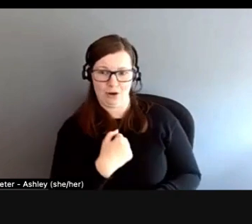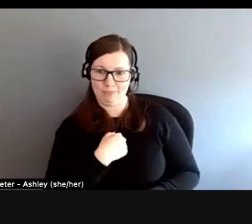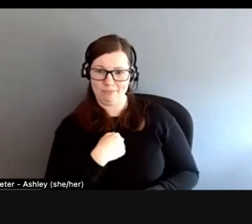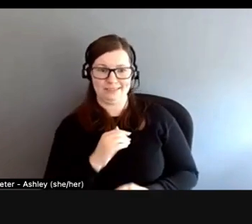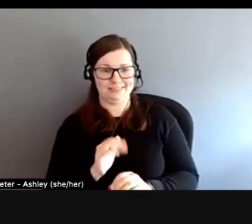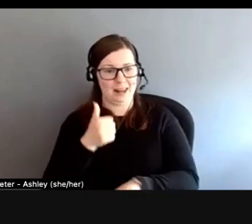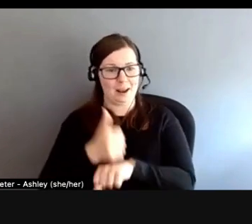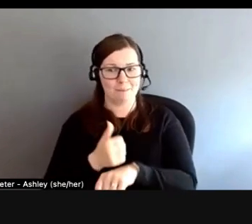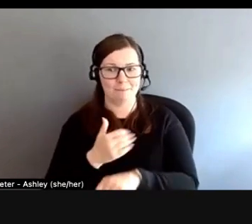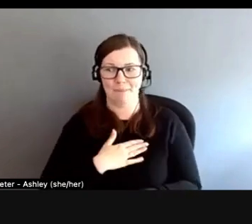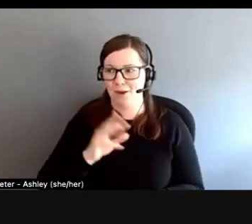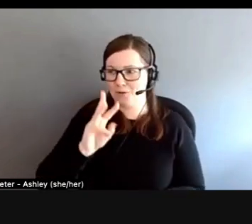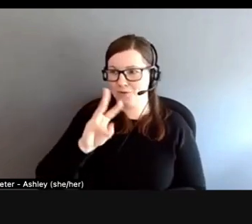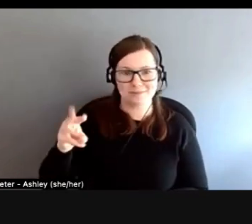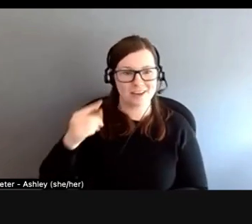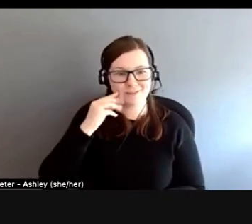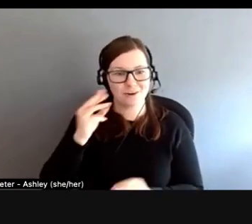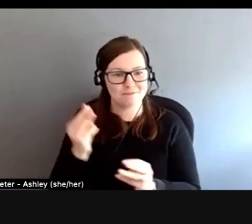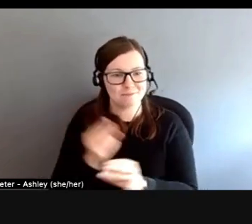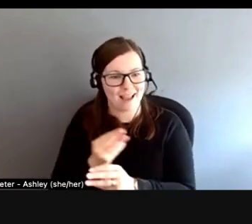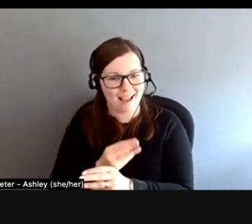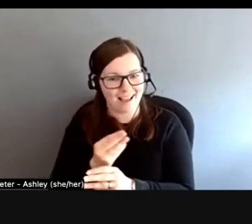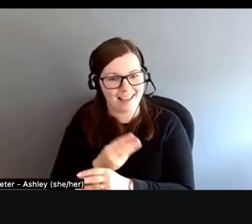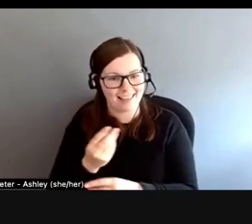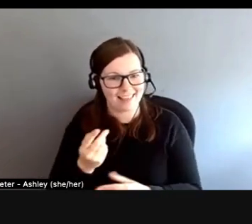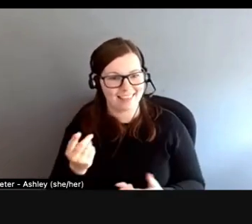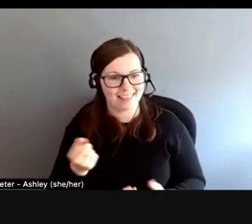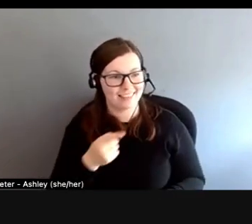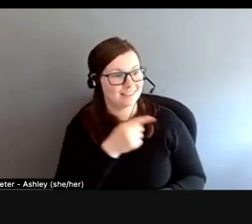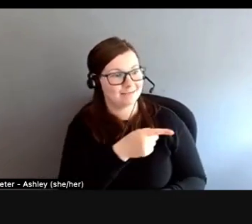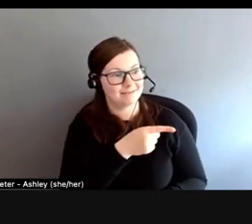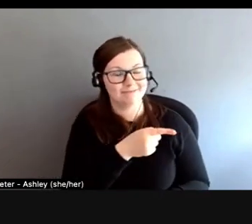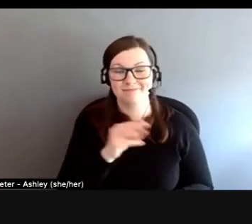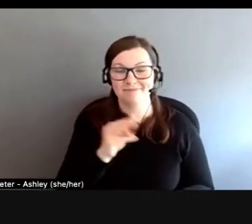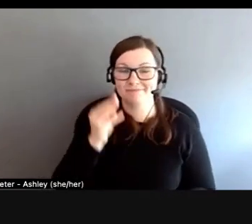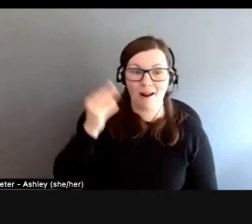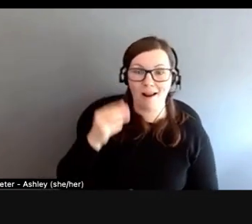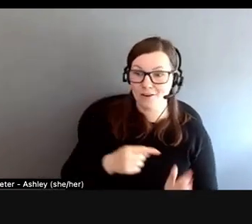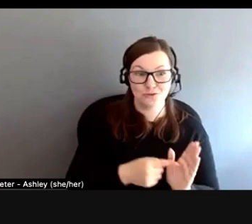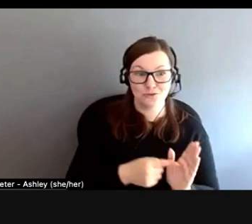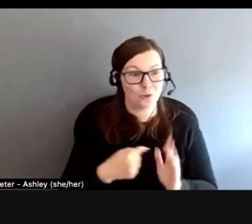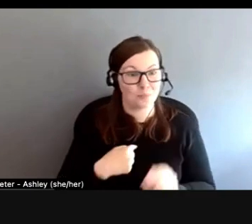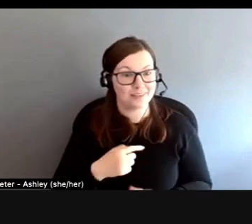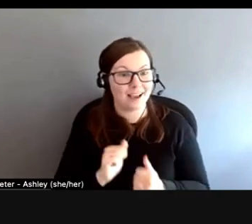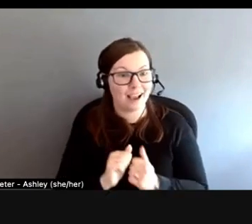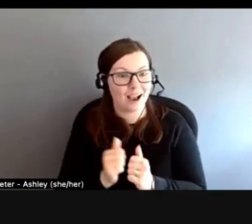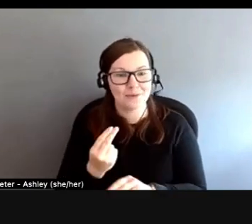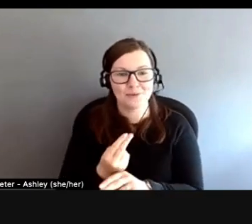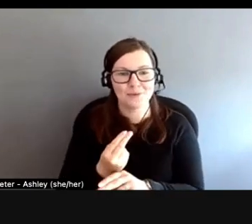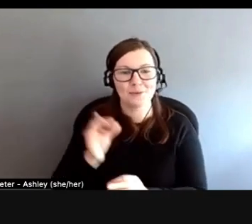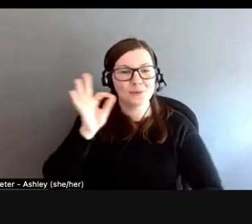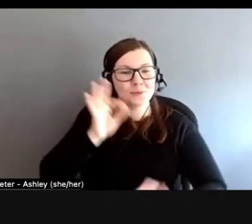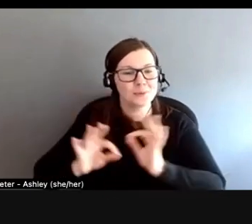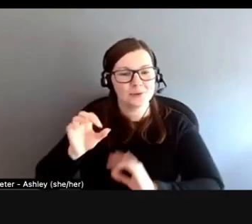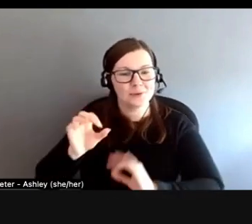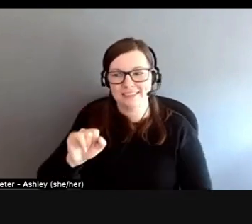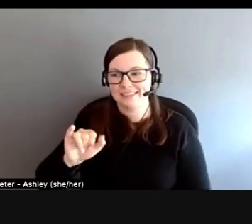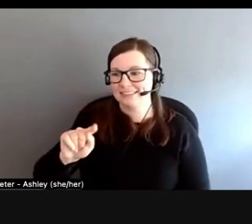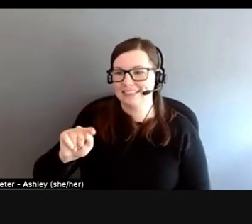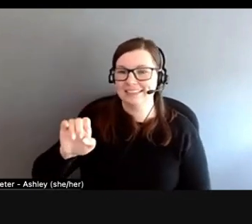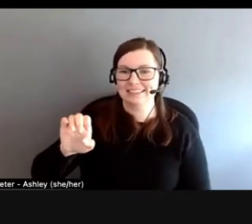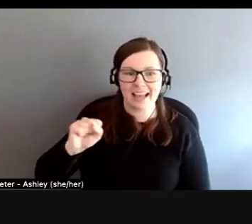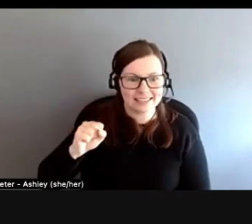how to use Google Sites, and I thought, oh, I could do that. Perfect. That's awesome. I'm so glad to hear that.